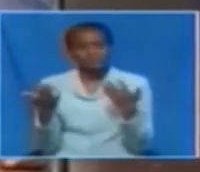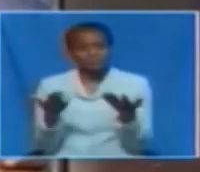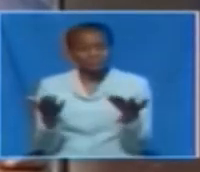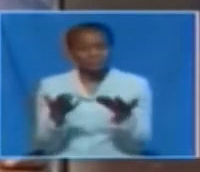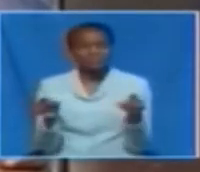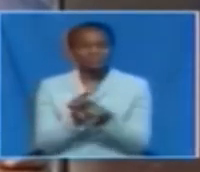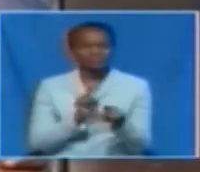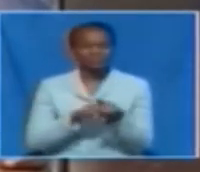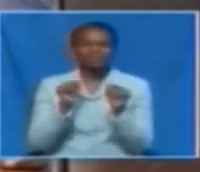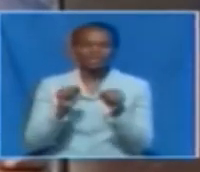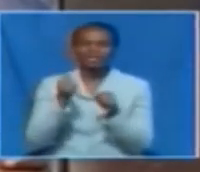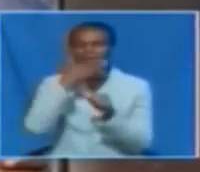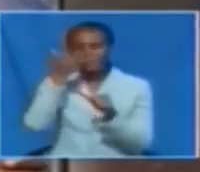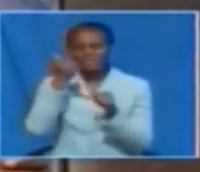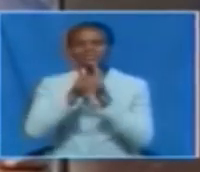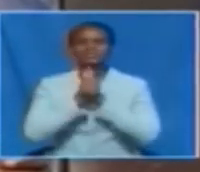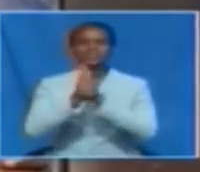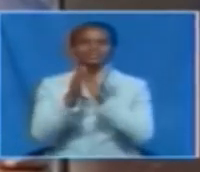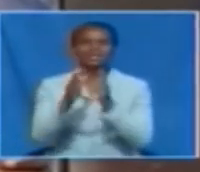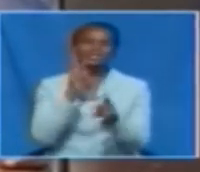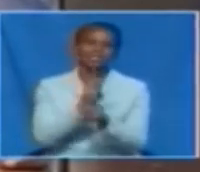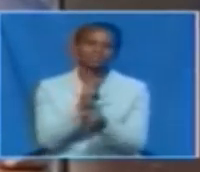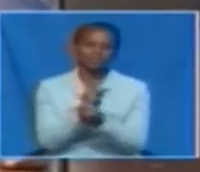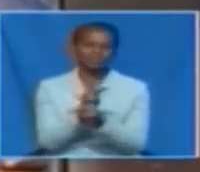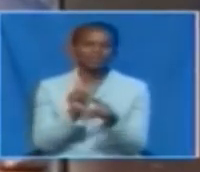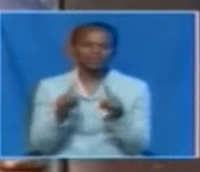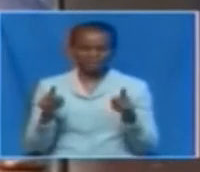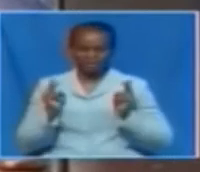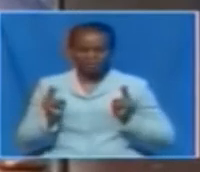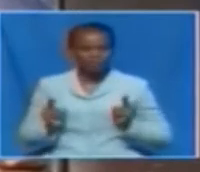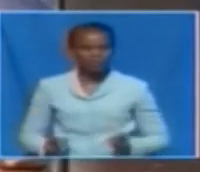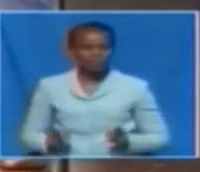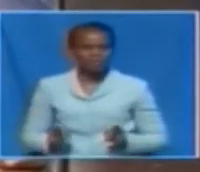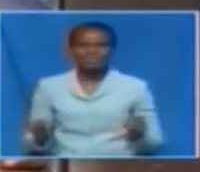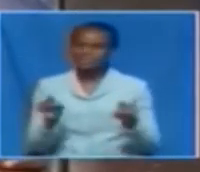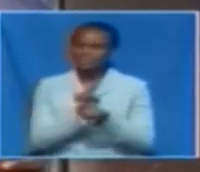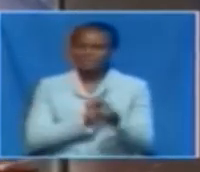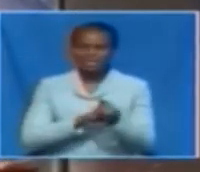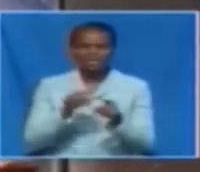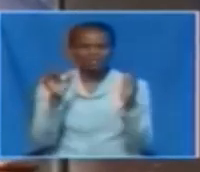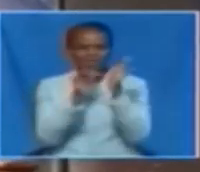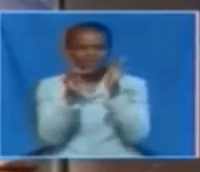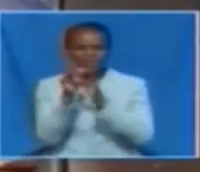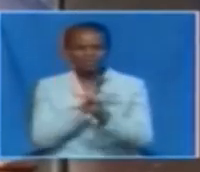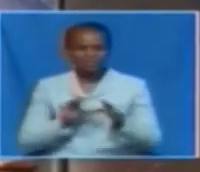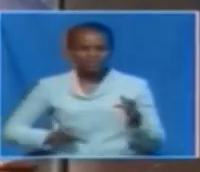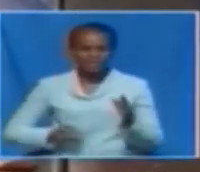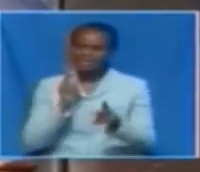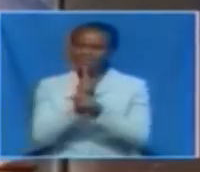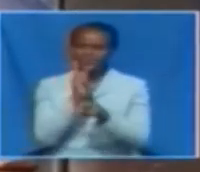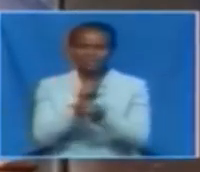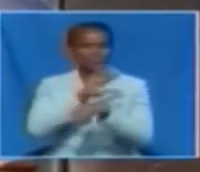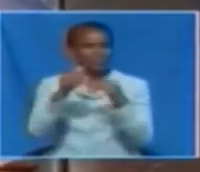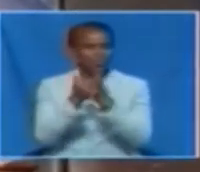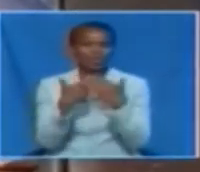You do your very best as a leader to keep them. But you, a human being, not even Christ, kept all of them. At one time, he remained with one